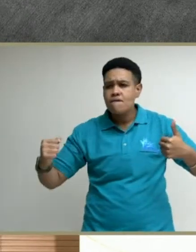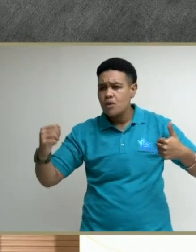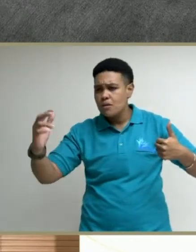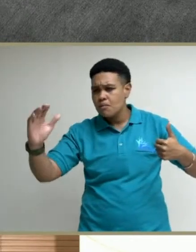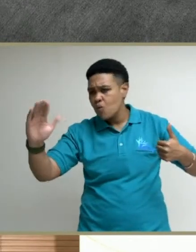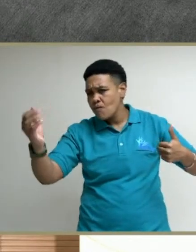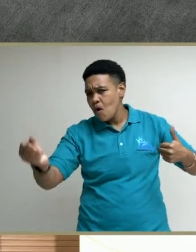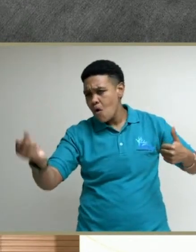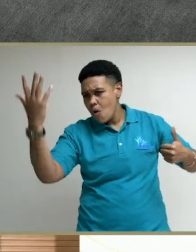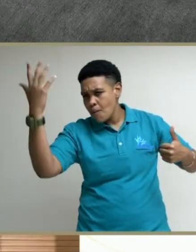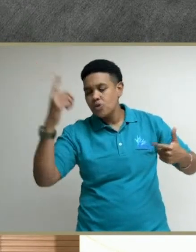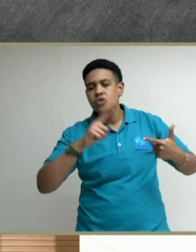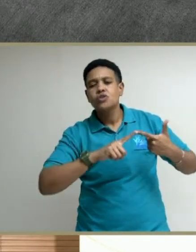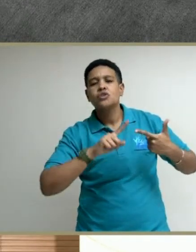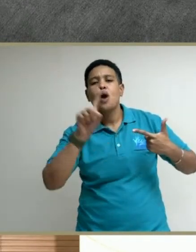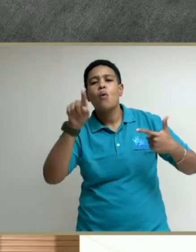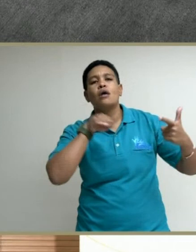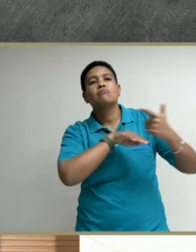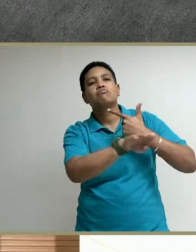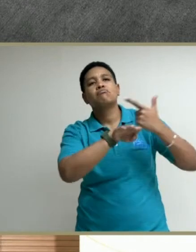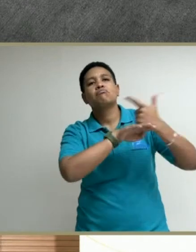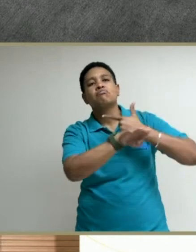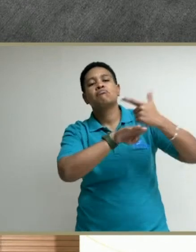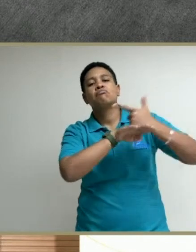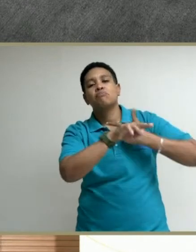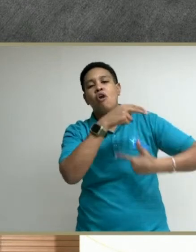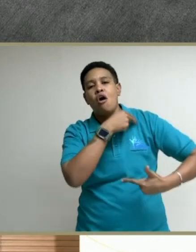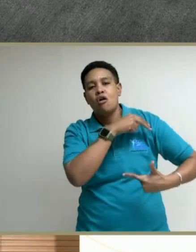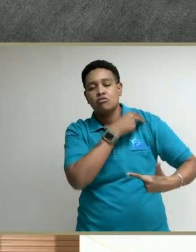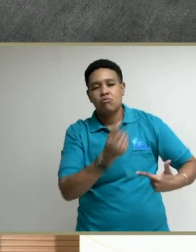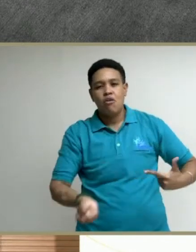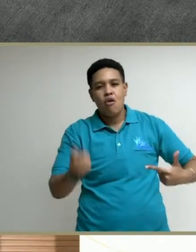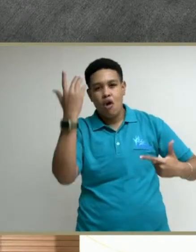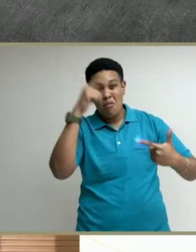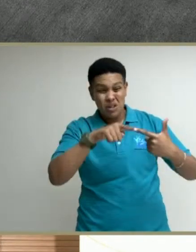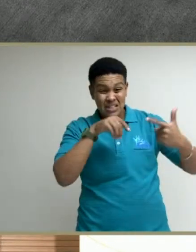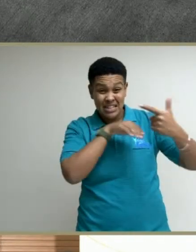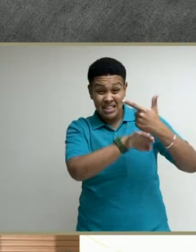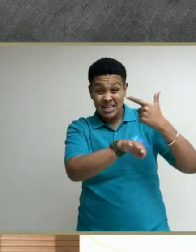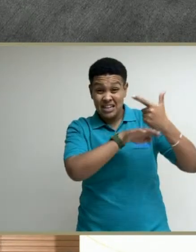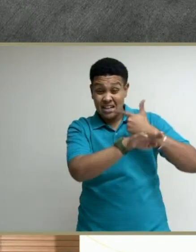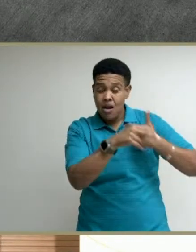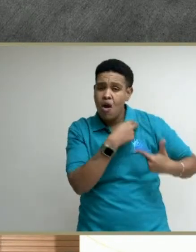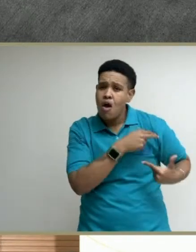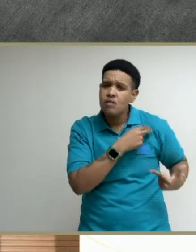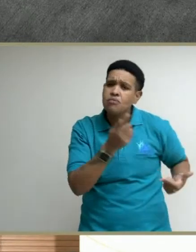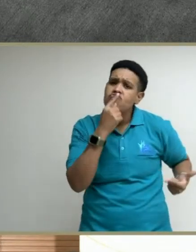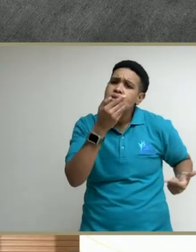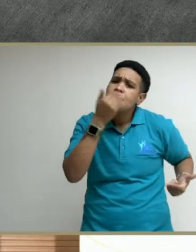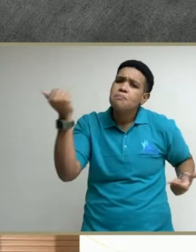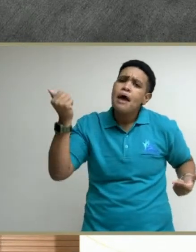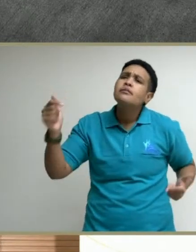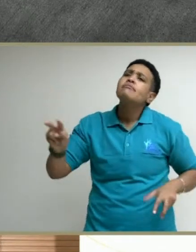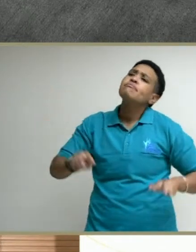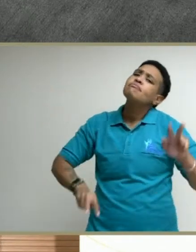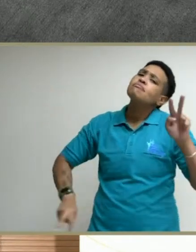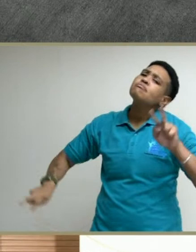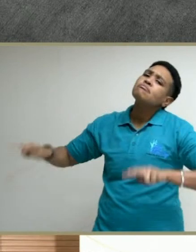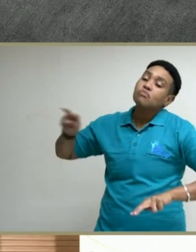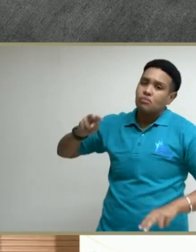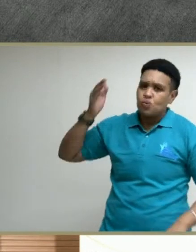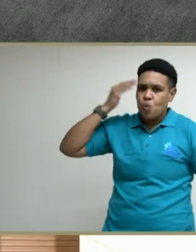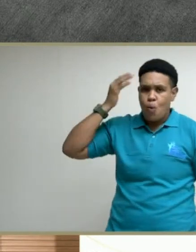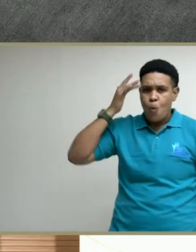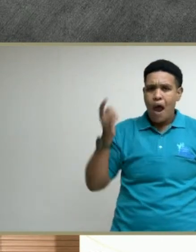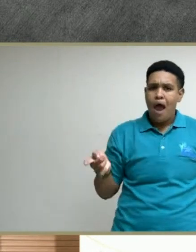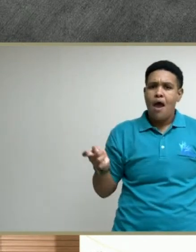cases, and one is the admissions. And the admissions is a better indicator in our estimate, because it